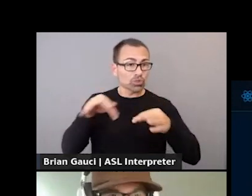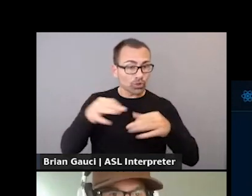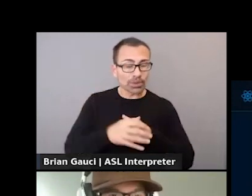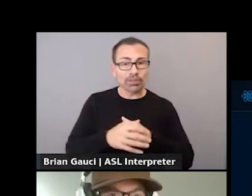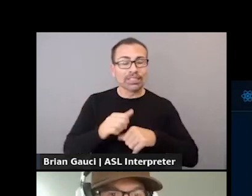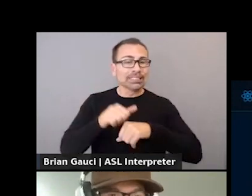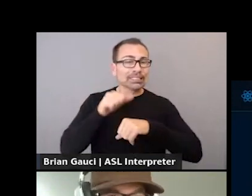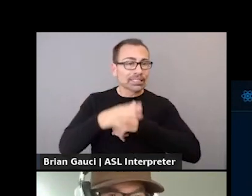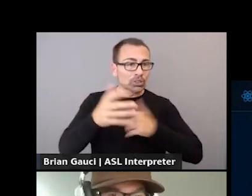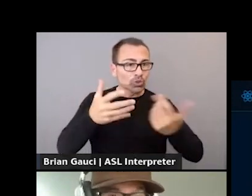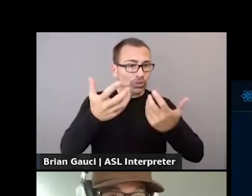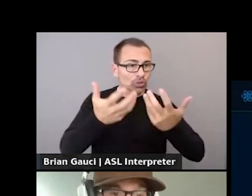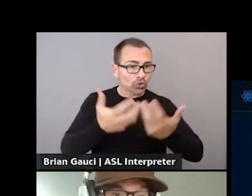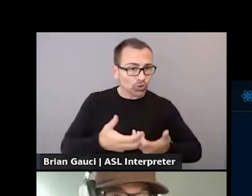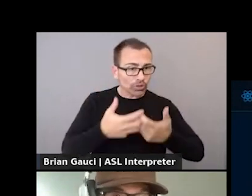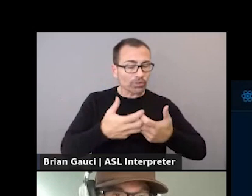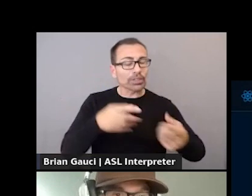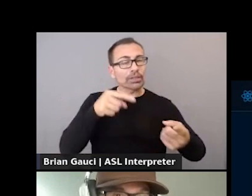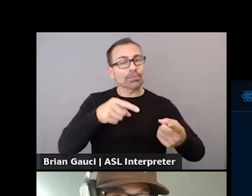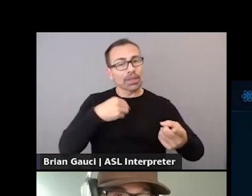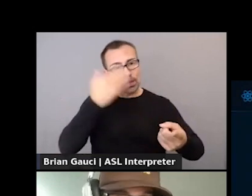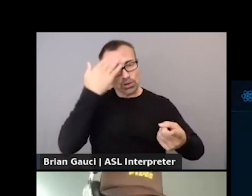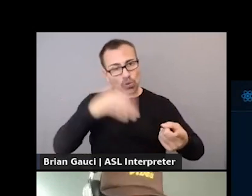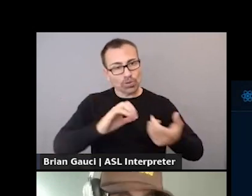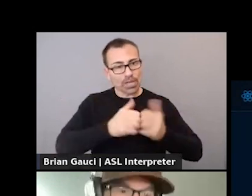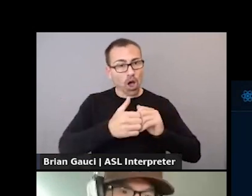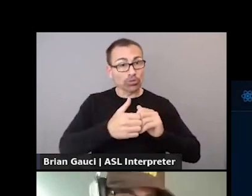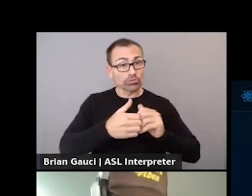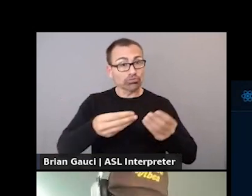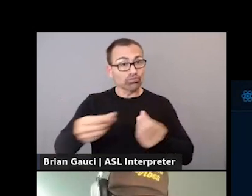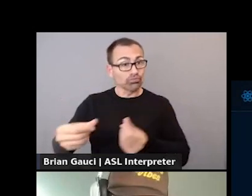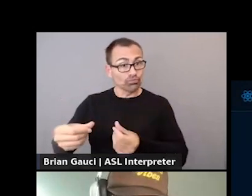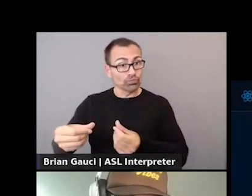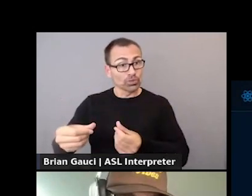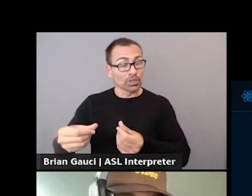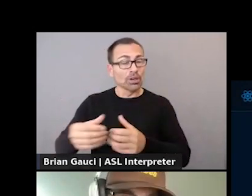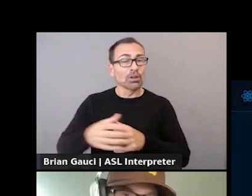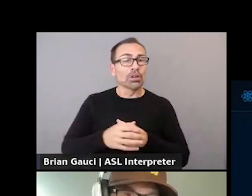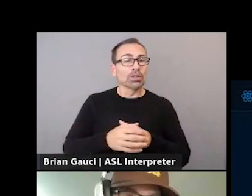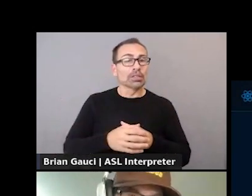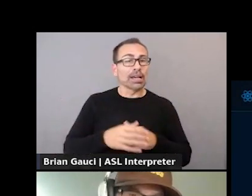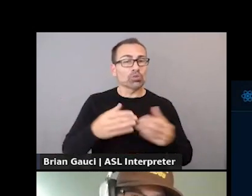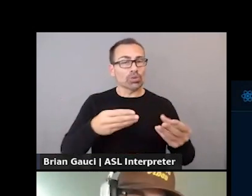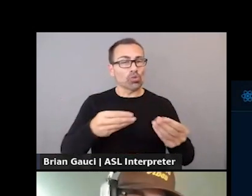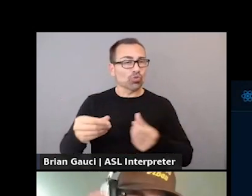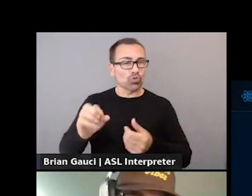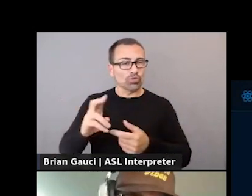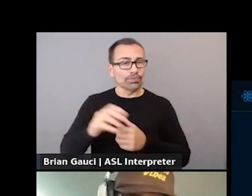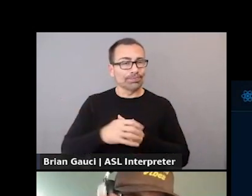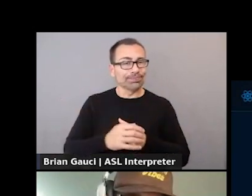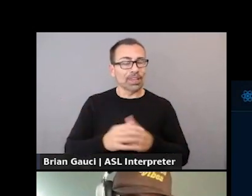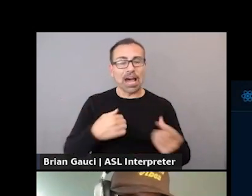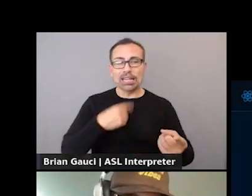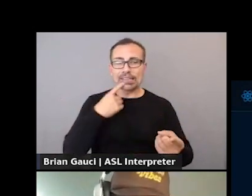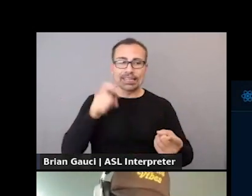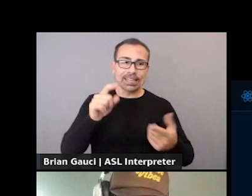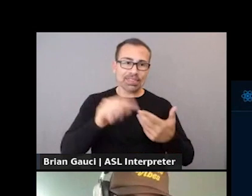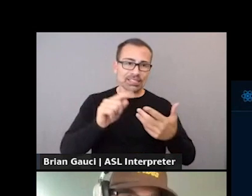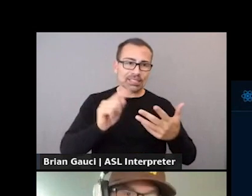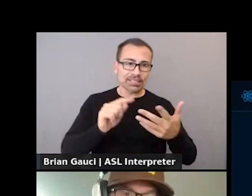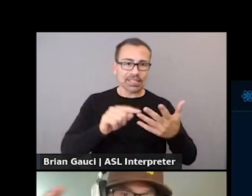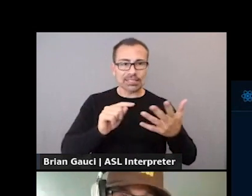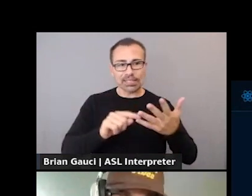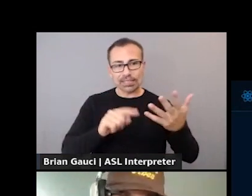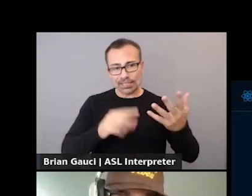side. The server side knows how, as Michael said, to resolve, right? Those are what the resolvers are. I say I need this data, and this